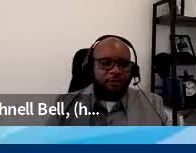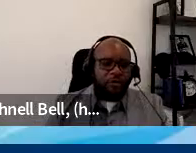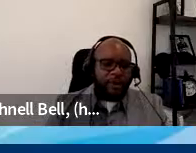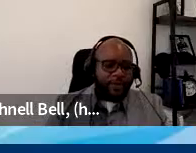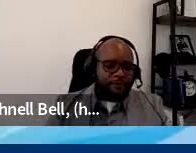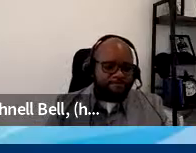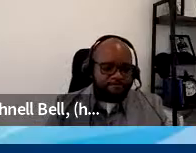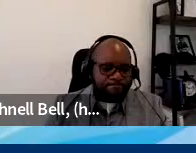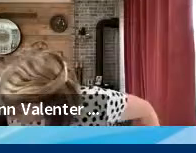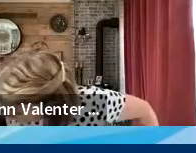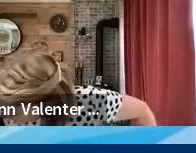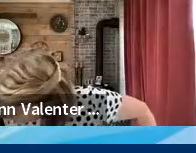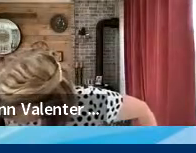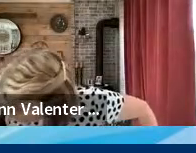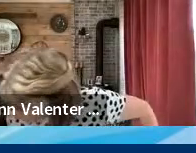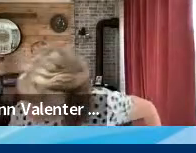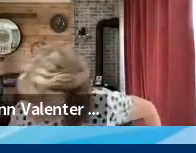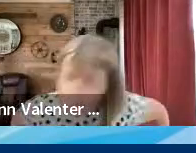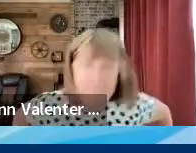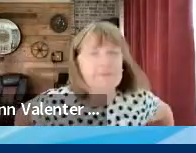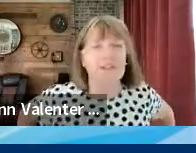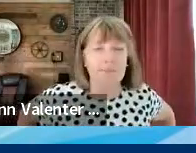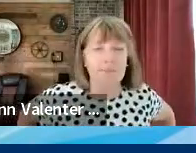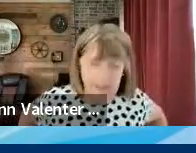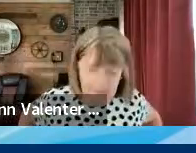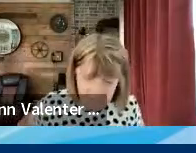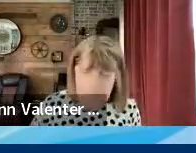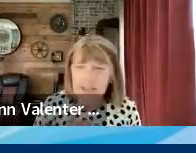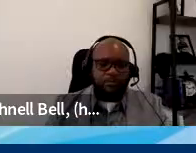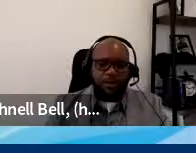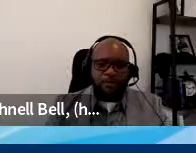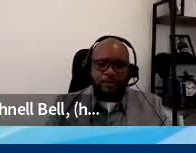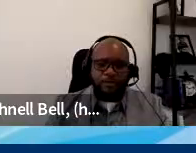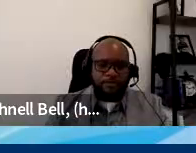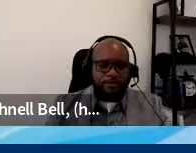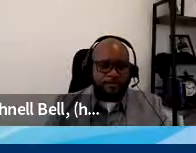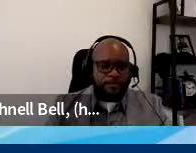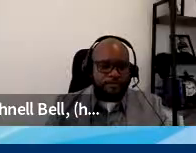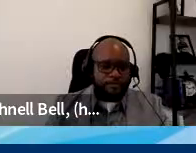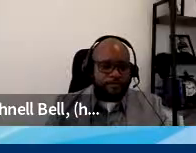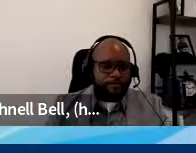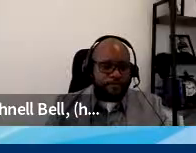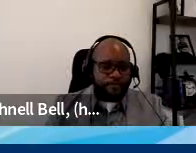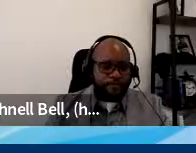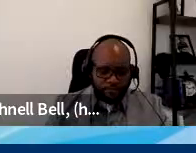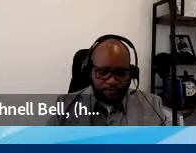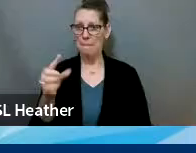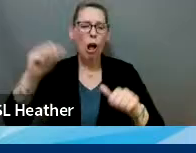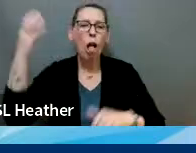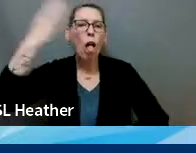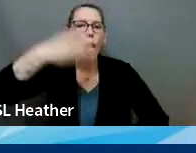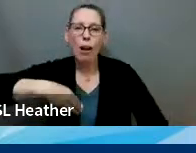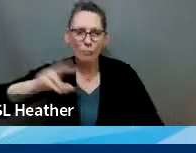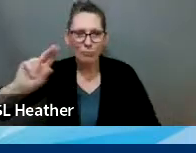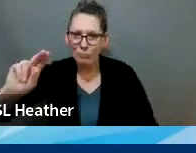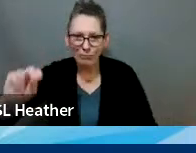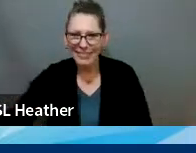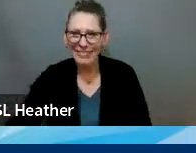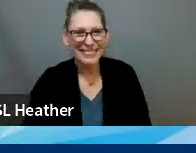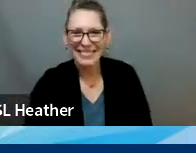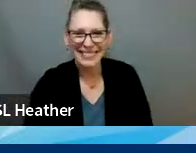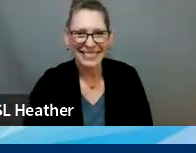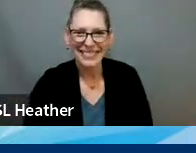first. Oh, thank you. Oh, I see that. Sorry about that. No Sorry, problem. Greg, wasn't trying to overlook you.